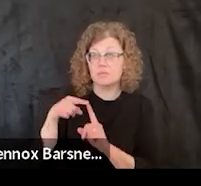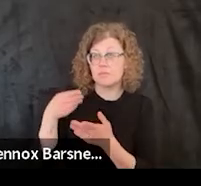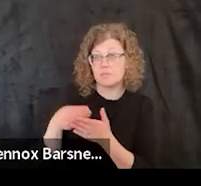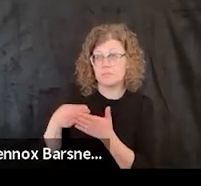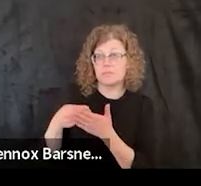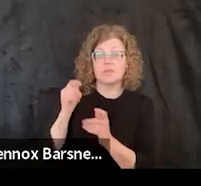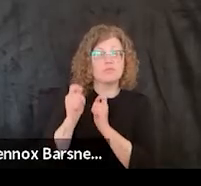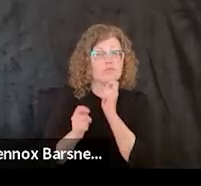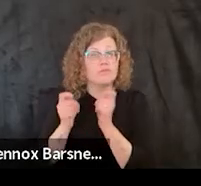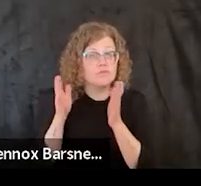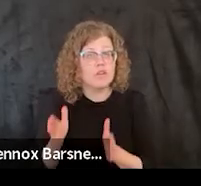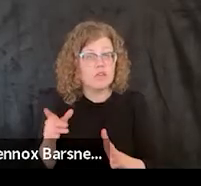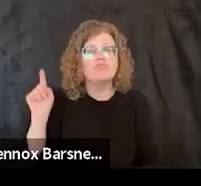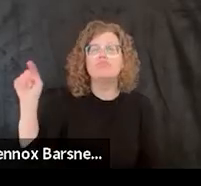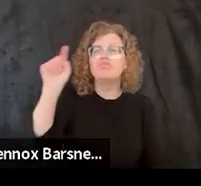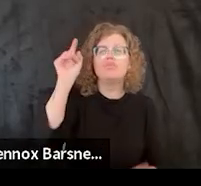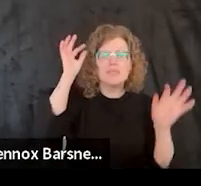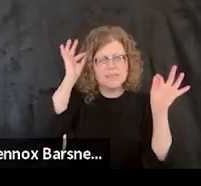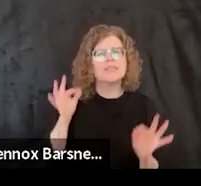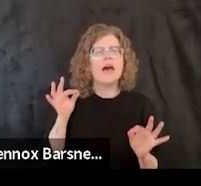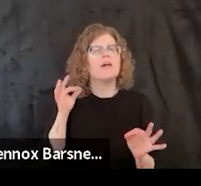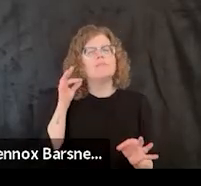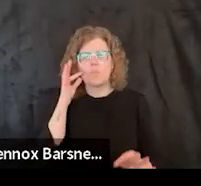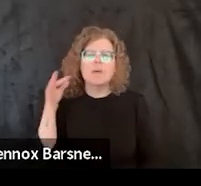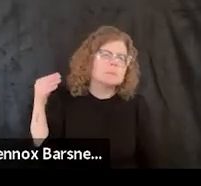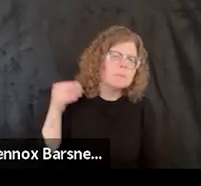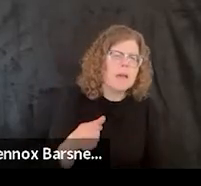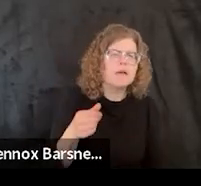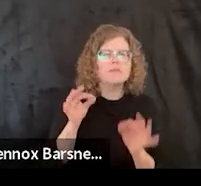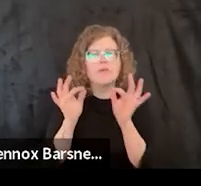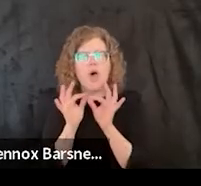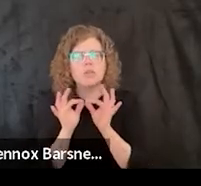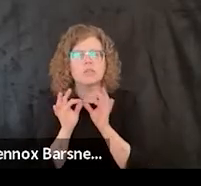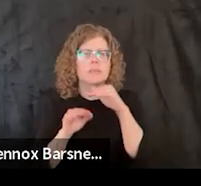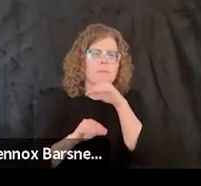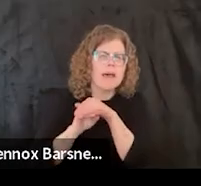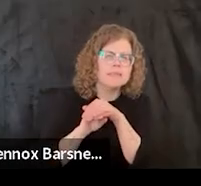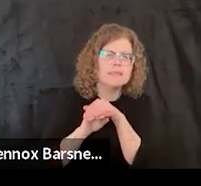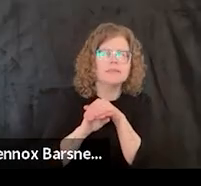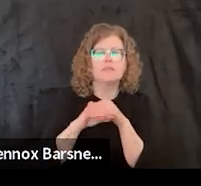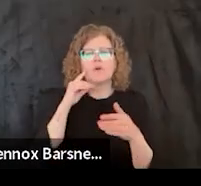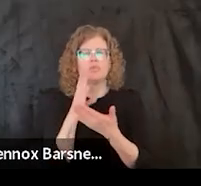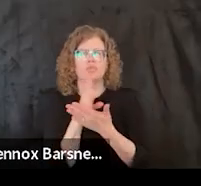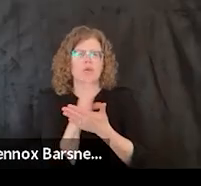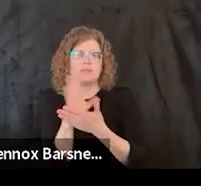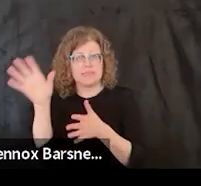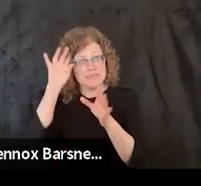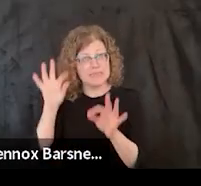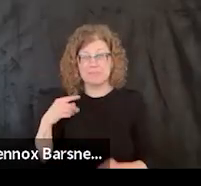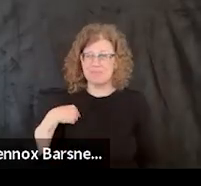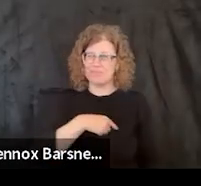cap or maximum on specific expenses since we understand that the true cost can vary